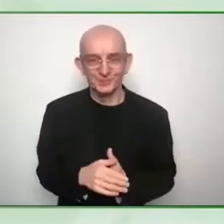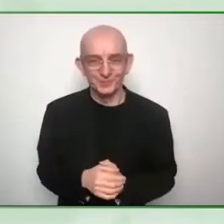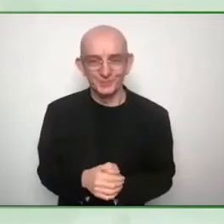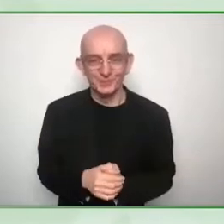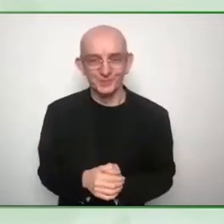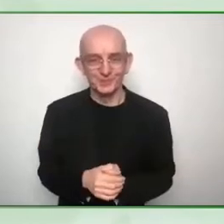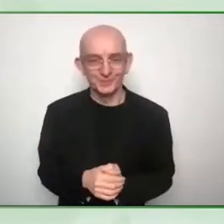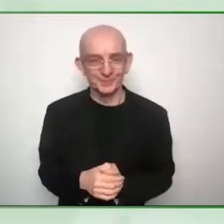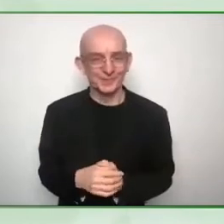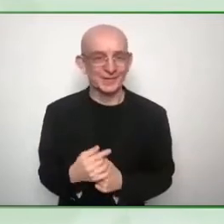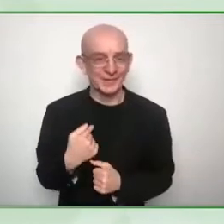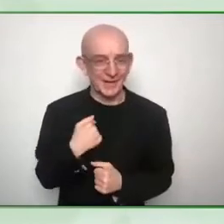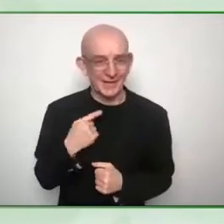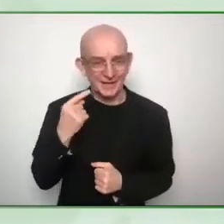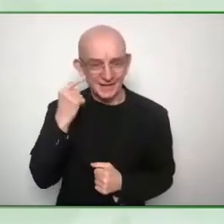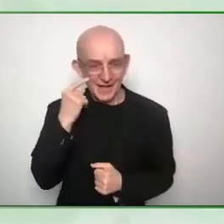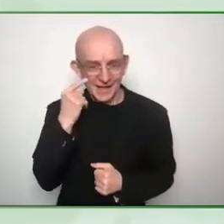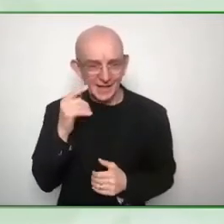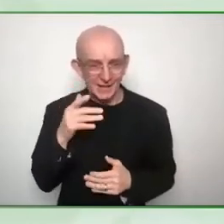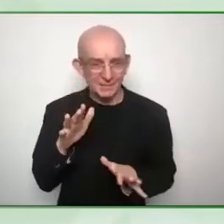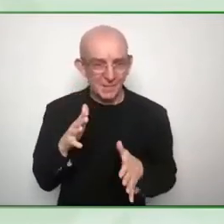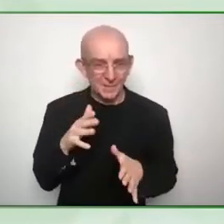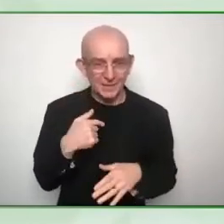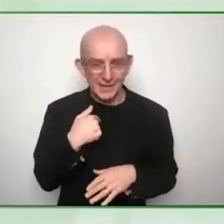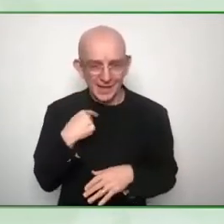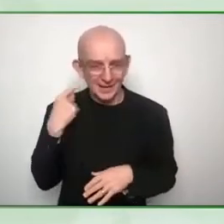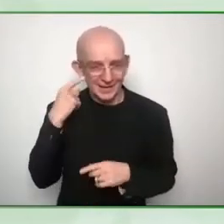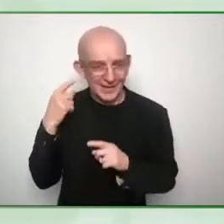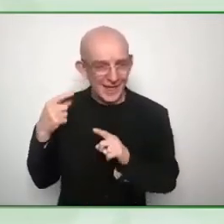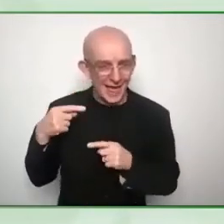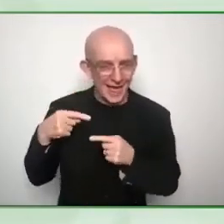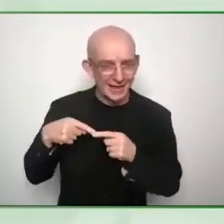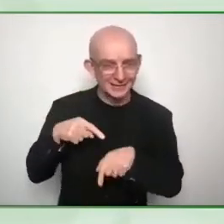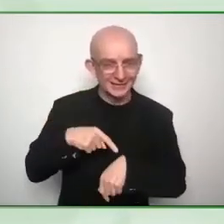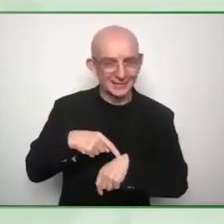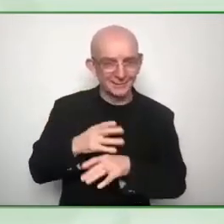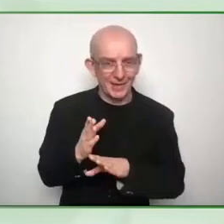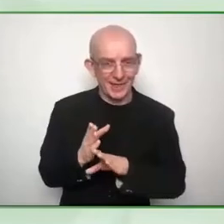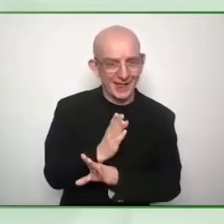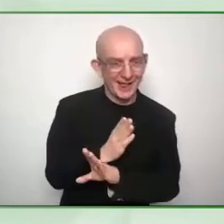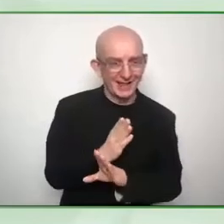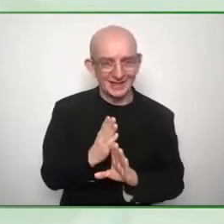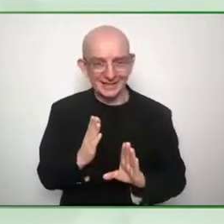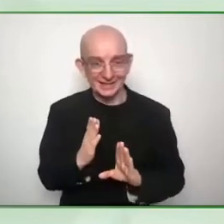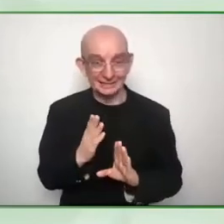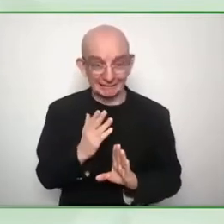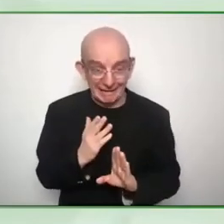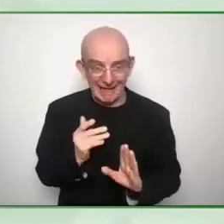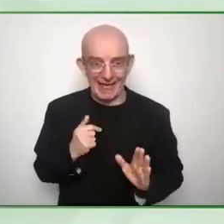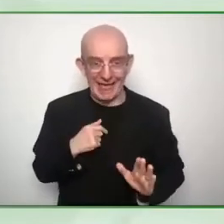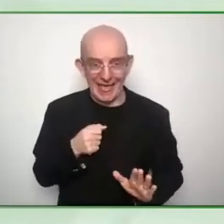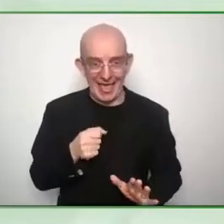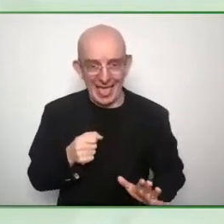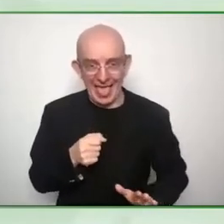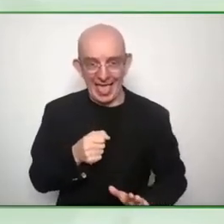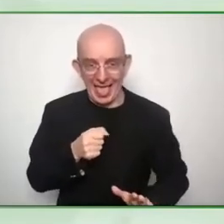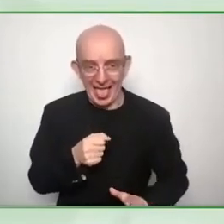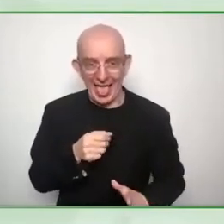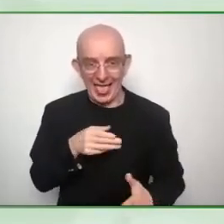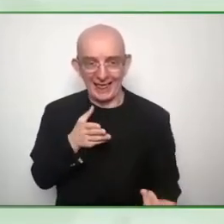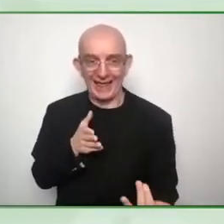on? Yes. Okay. Thank you. I am so sad that I'm not with you